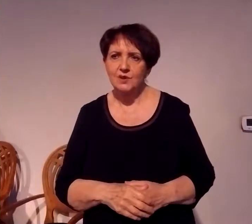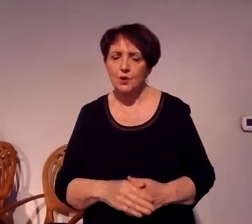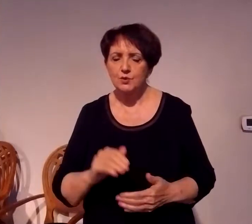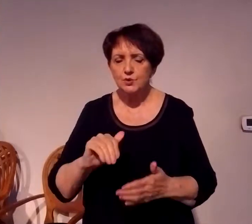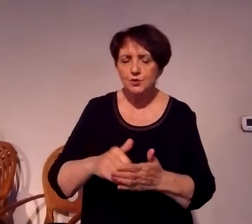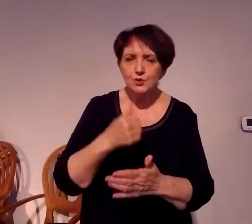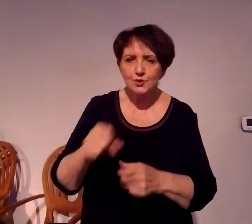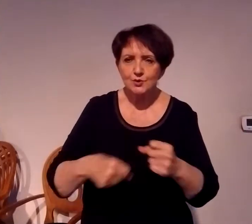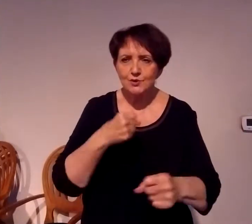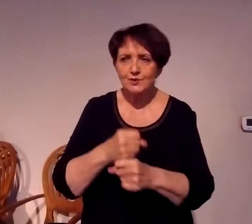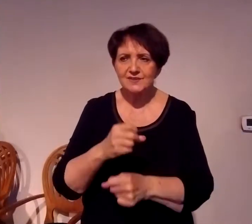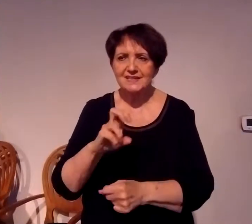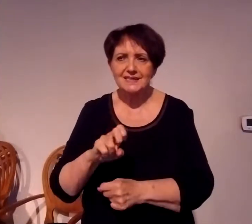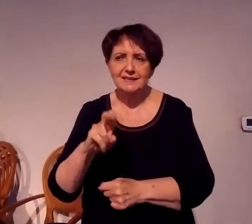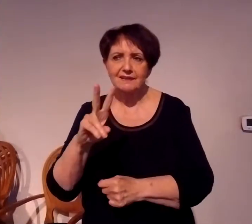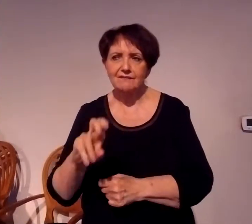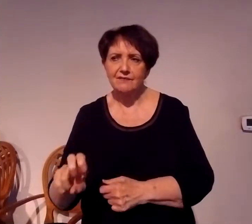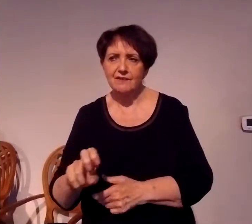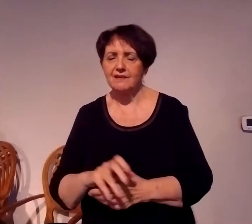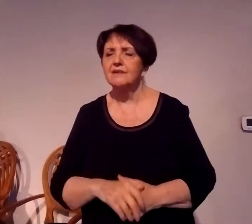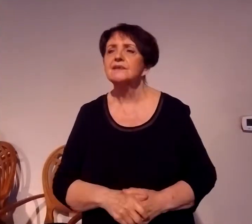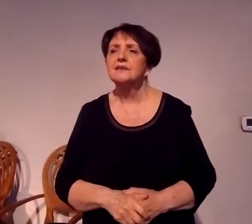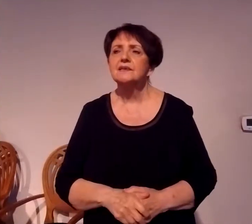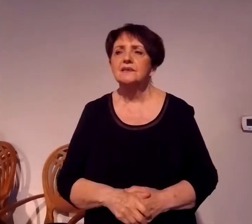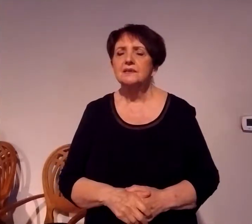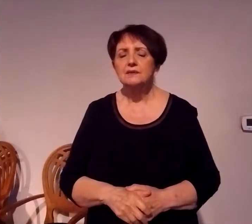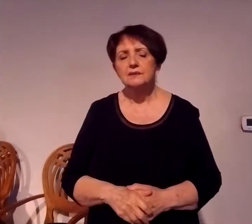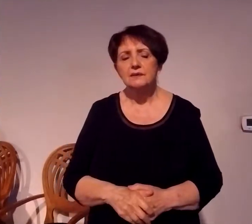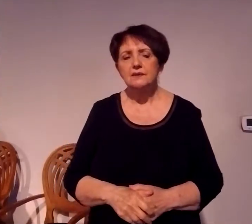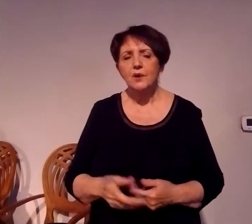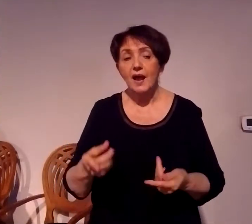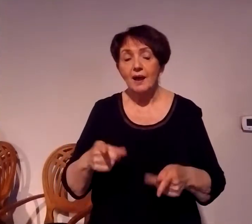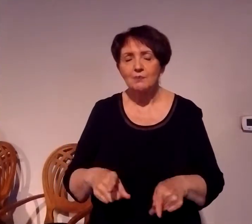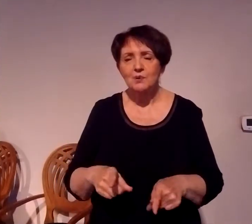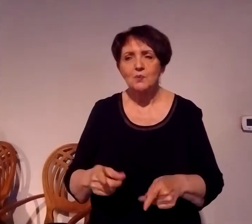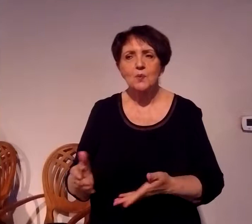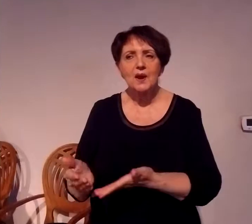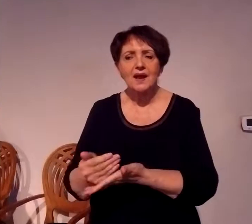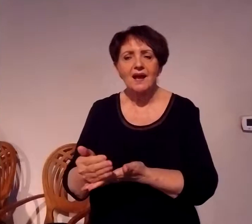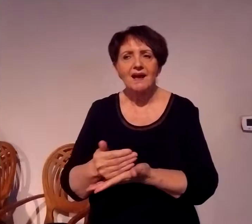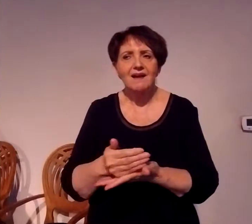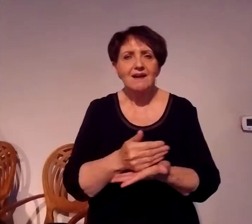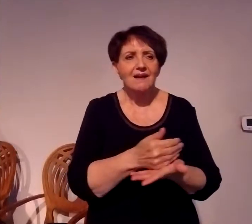Eve. And we managed to have 8,000 people in the Kingdom